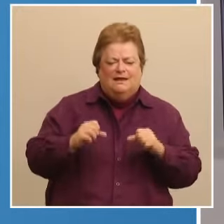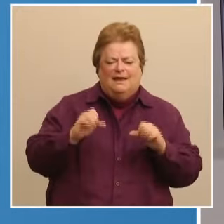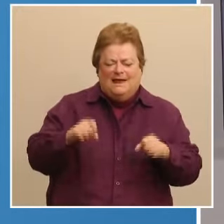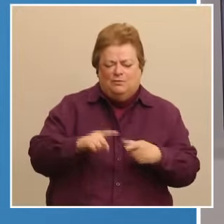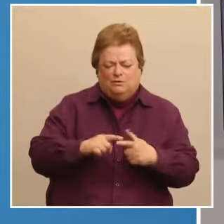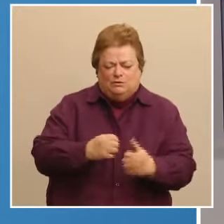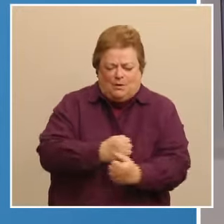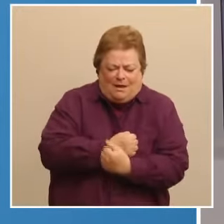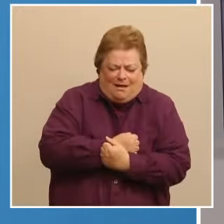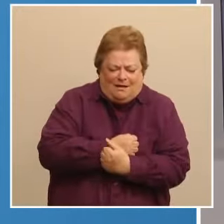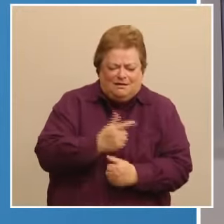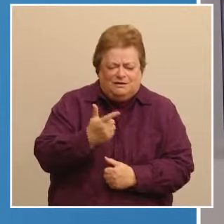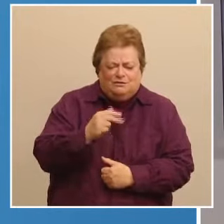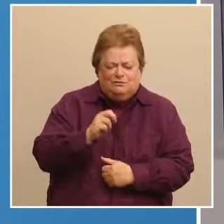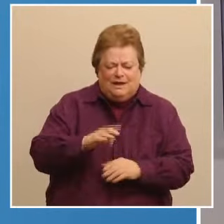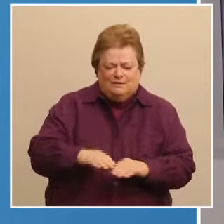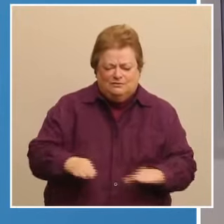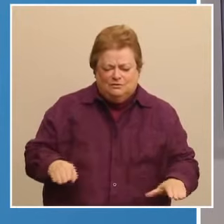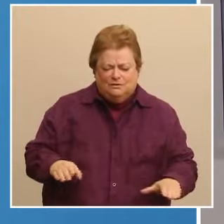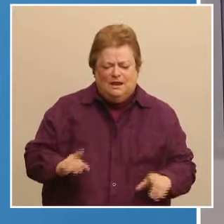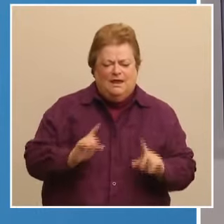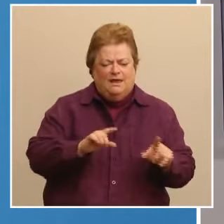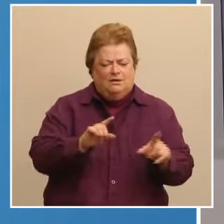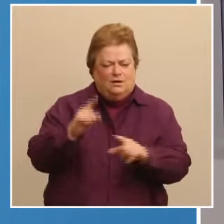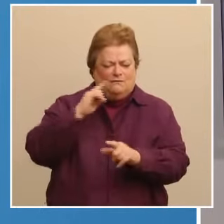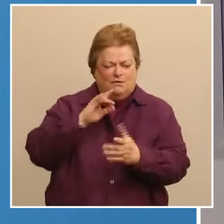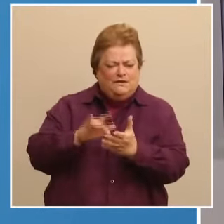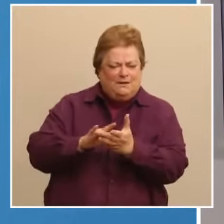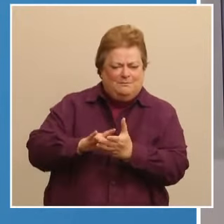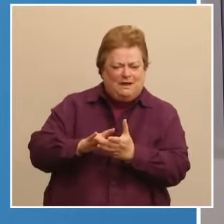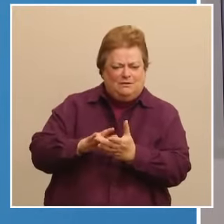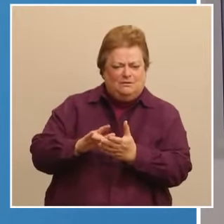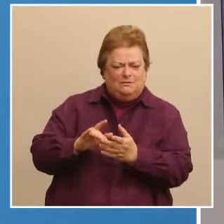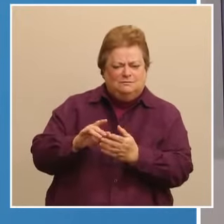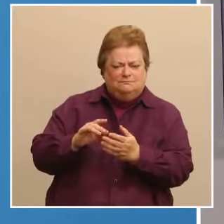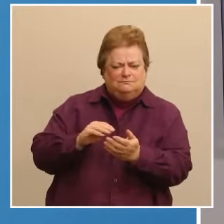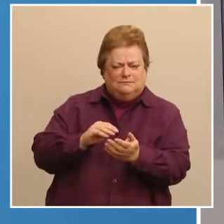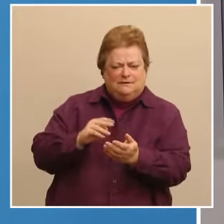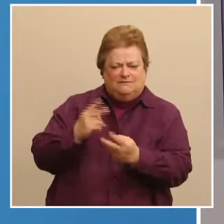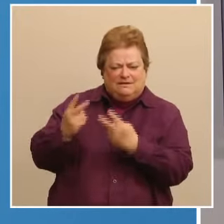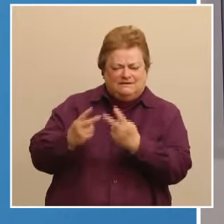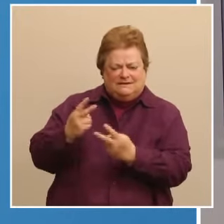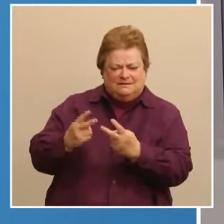grandchildren, and make important medical visits so that they can remain healthy in the long term.